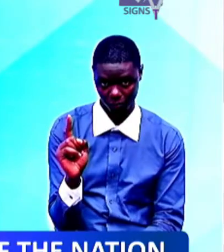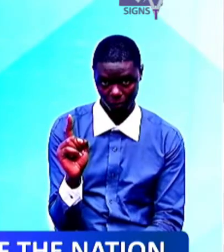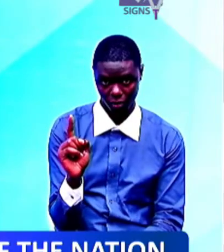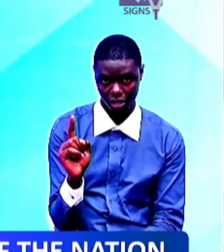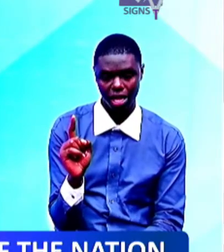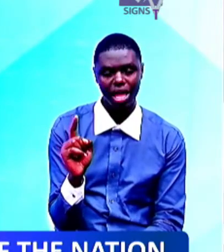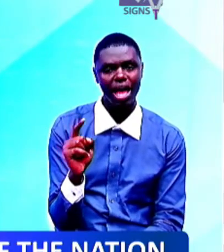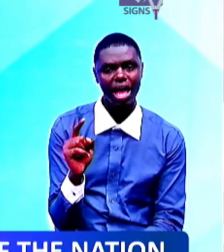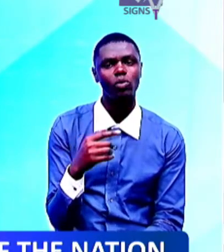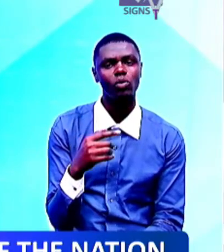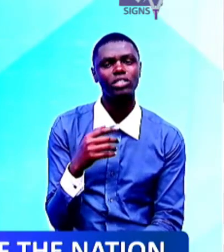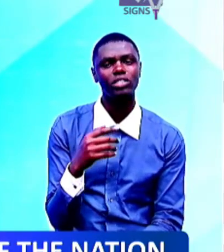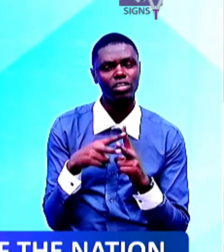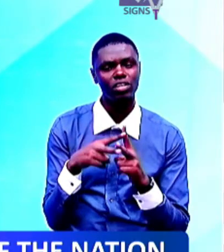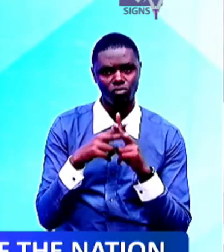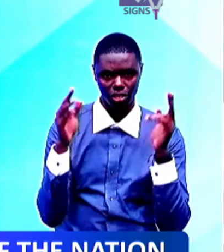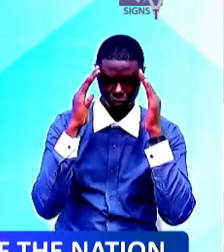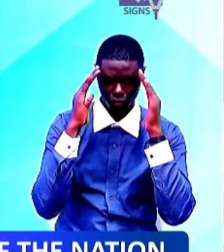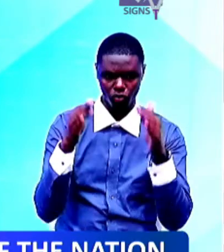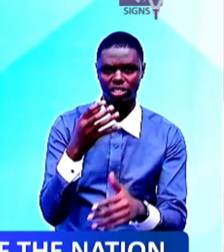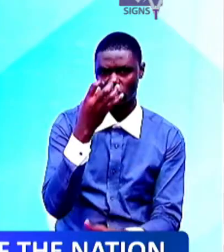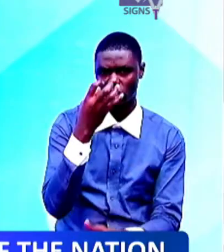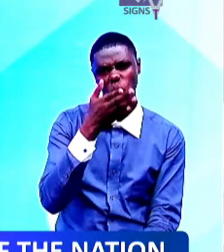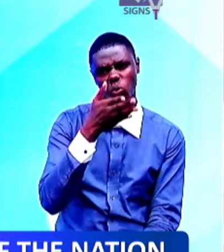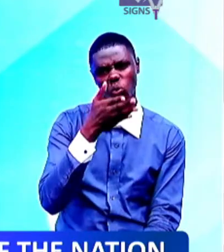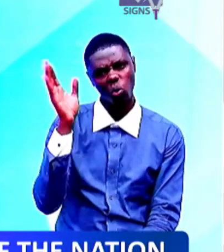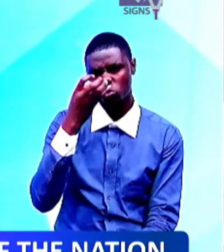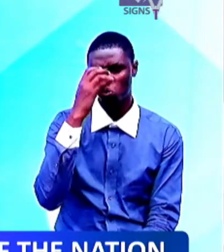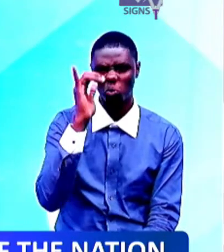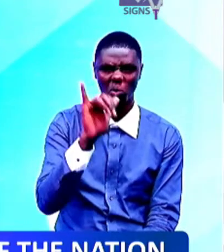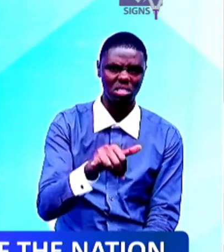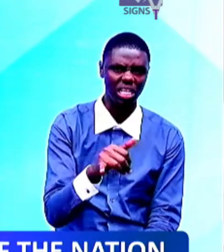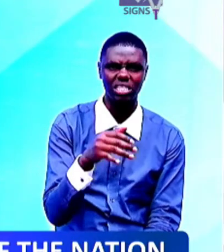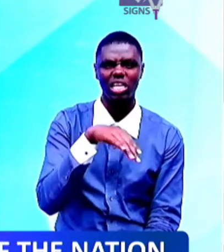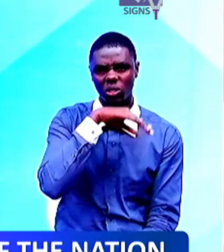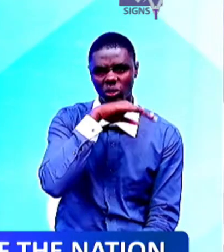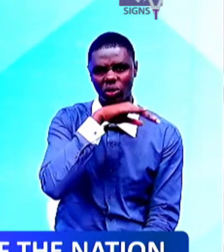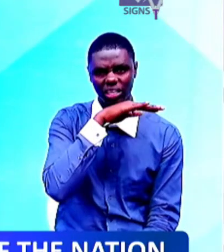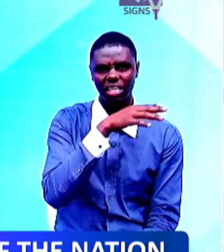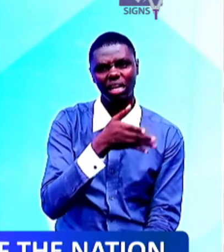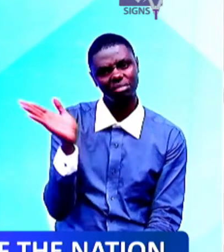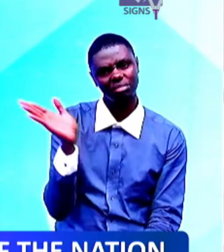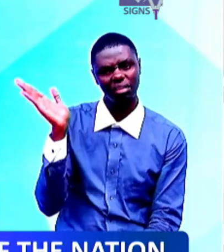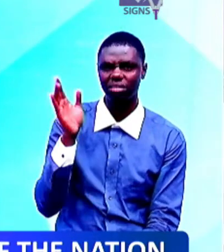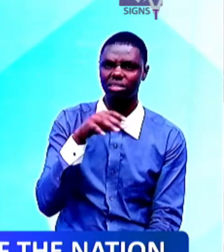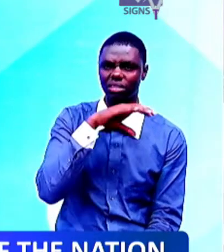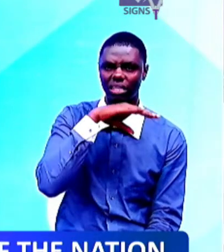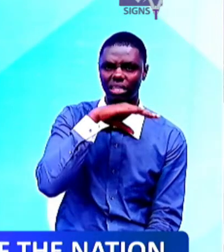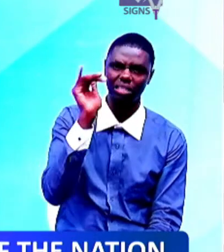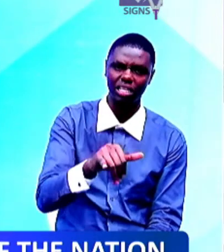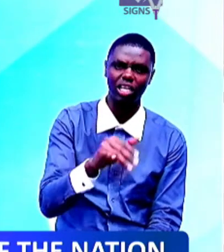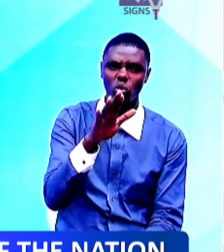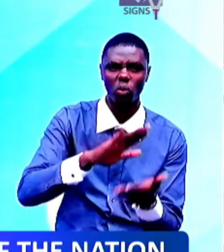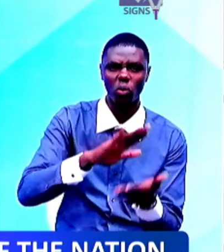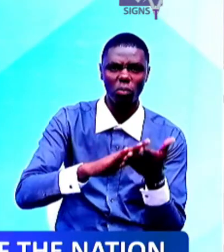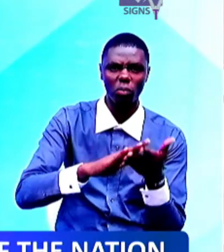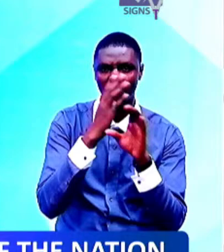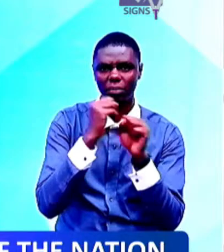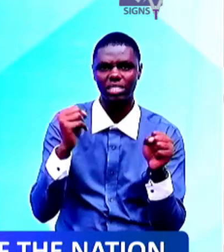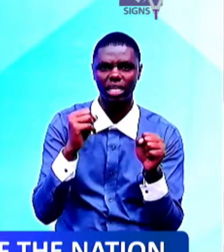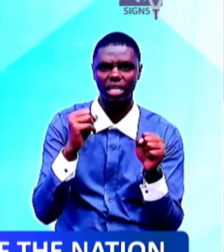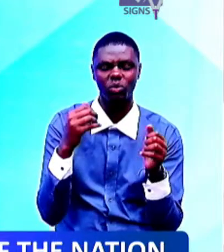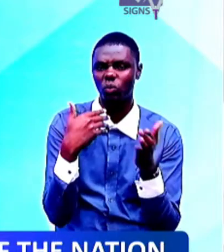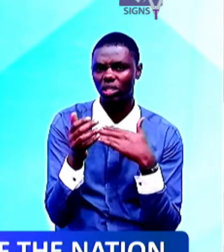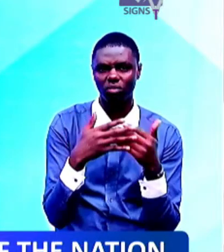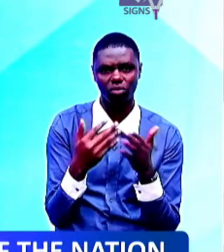was very keen and said, Ruto goes, Ruto stays. Raila goes, Raila comes. You become president, you do not become